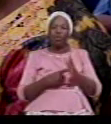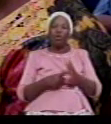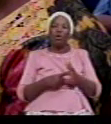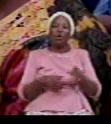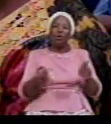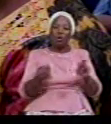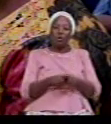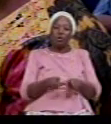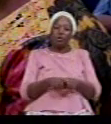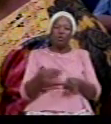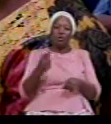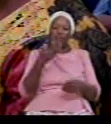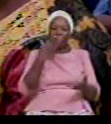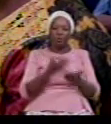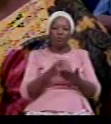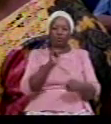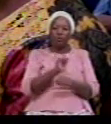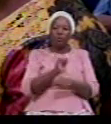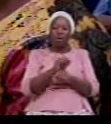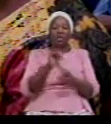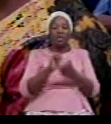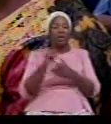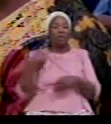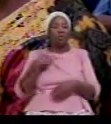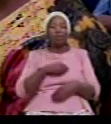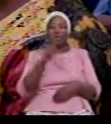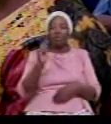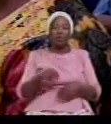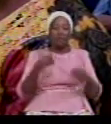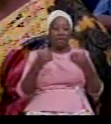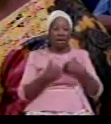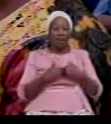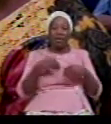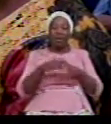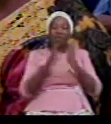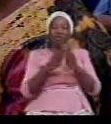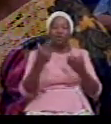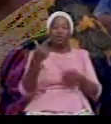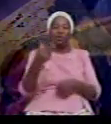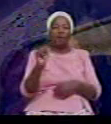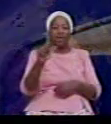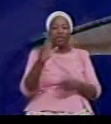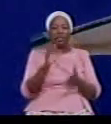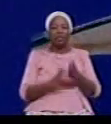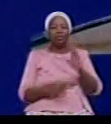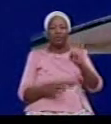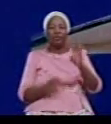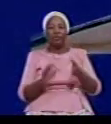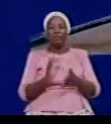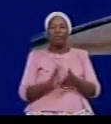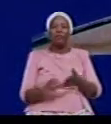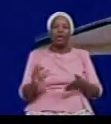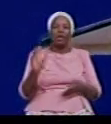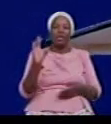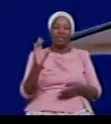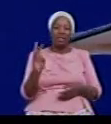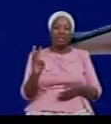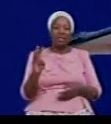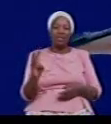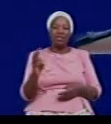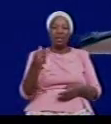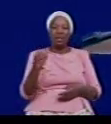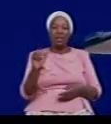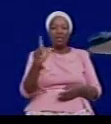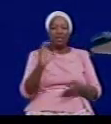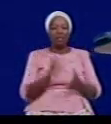the good works that we ought to have. In Galatians chapter 4, reading from verse 6, Galatians chapter